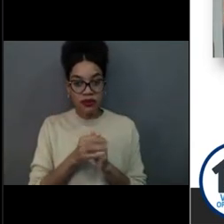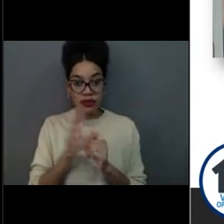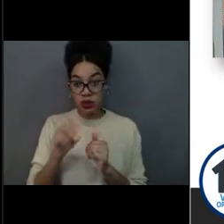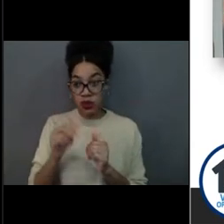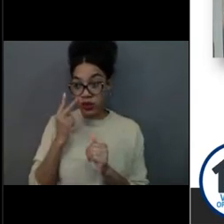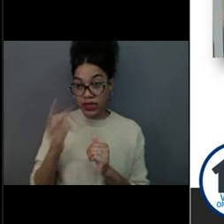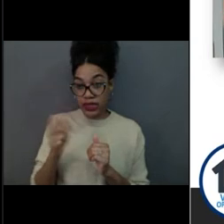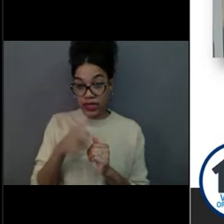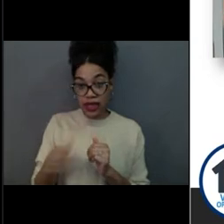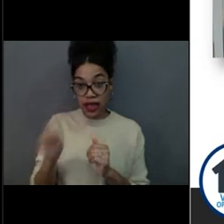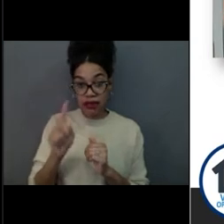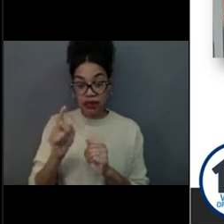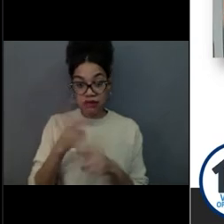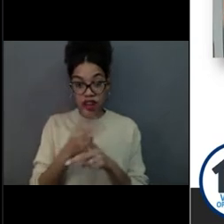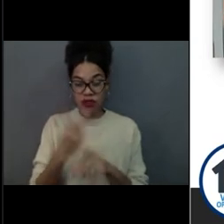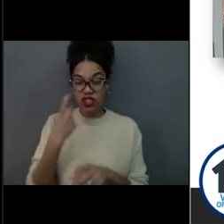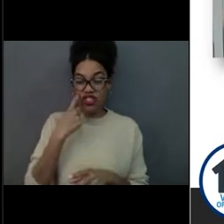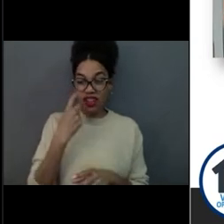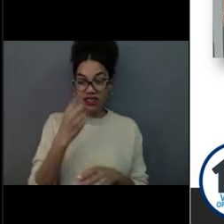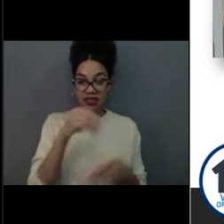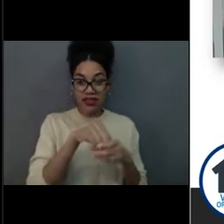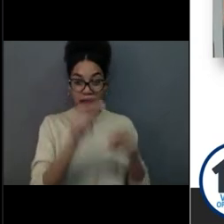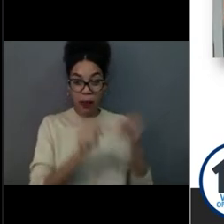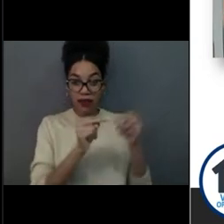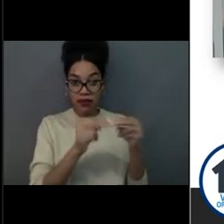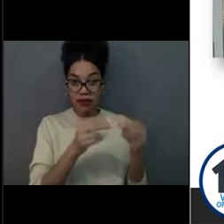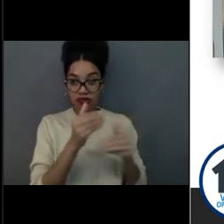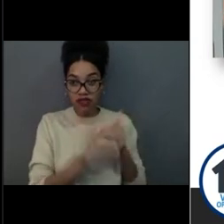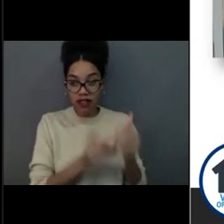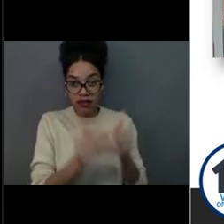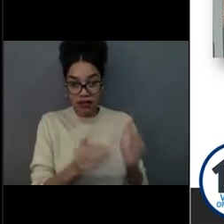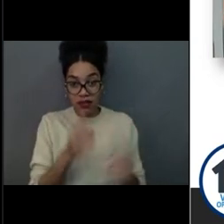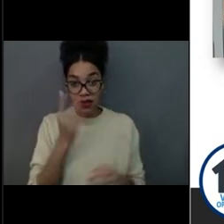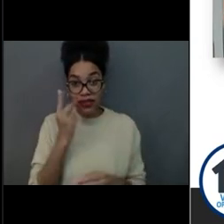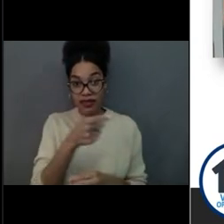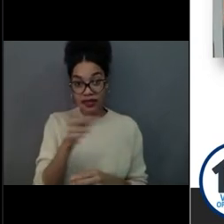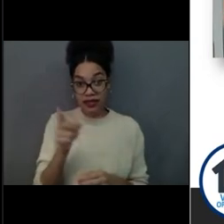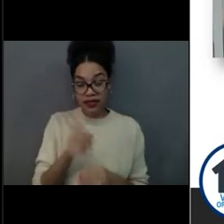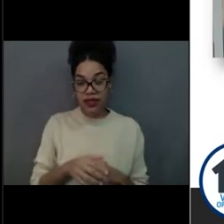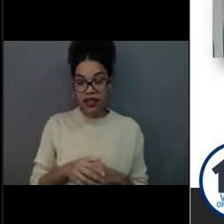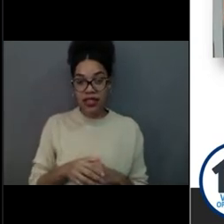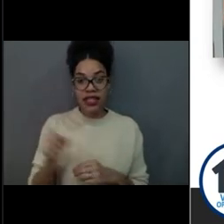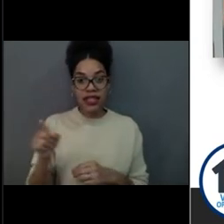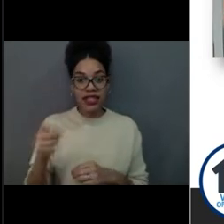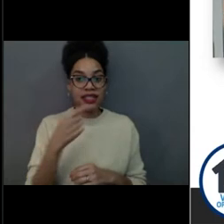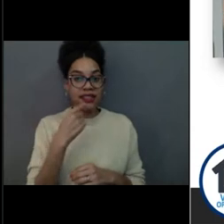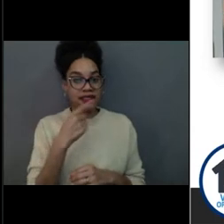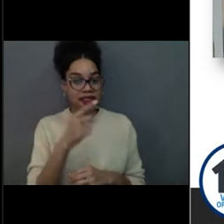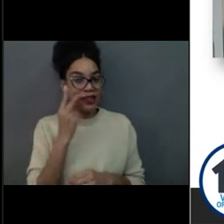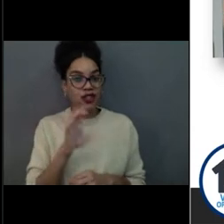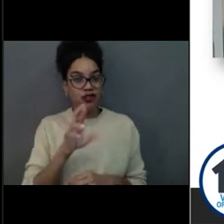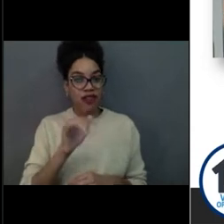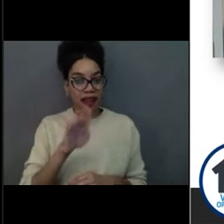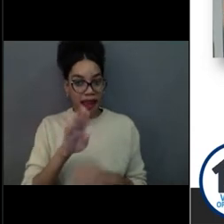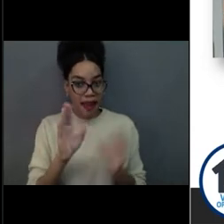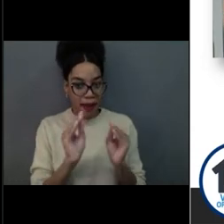just processed? Do you see them on the shelves here? And Courtney and Hannah say that there is crab down on the